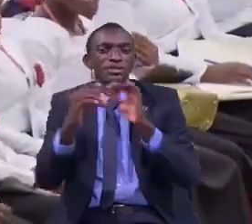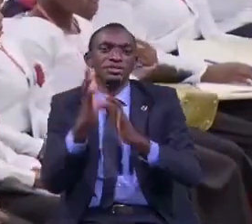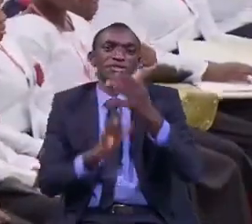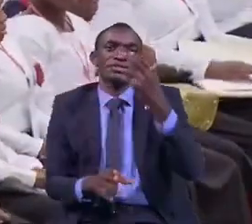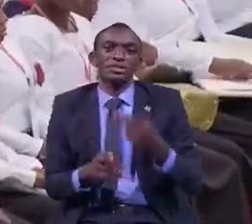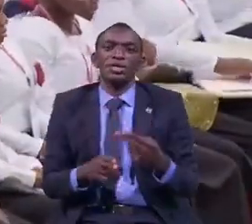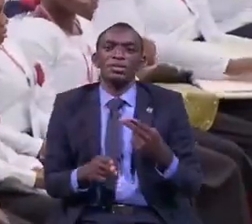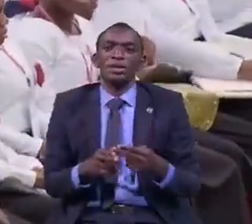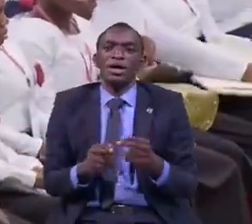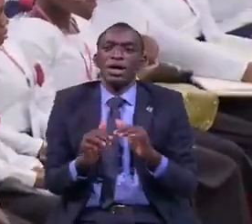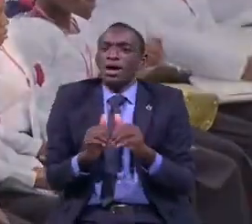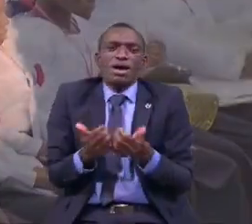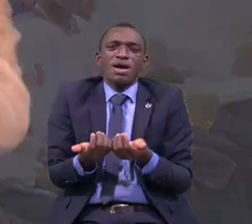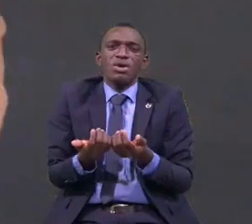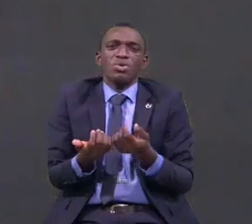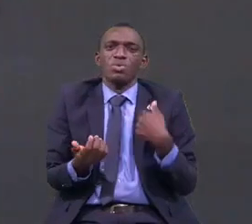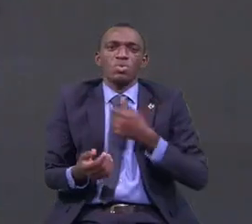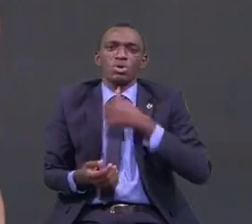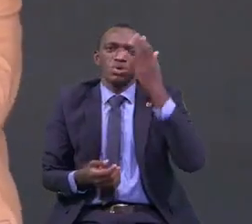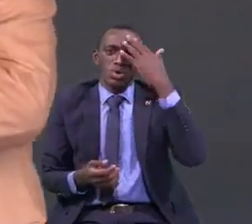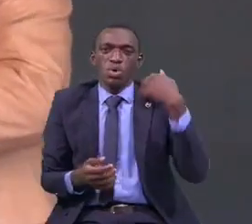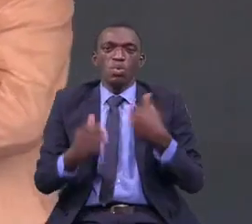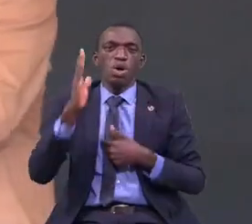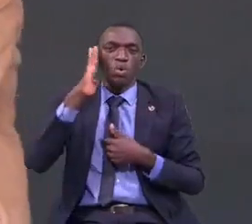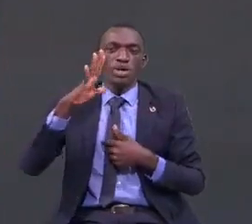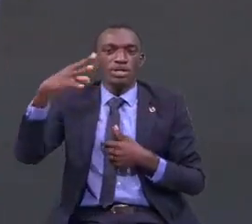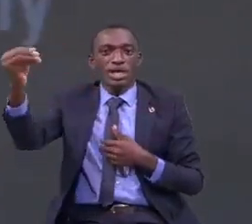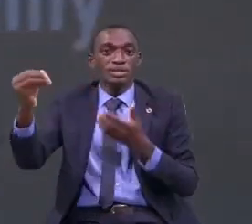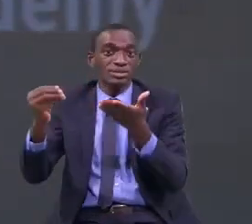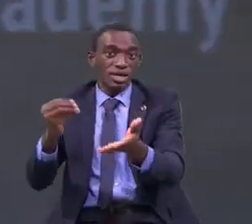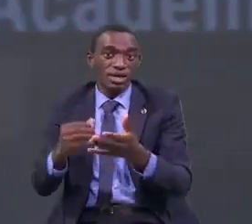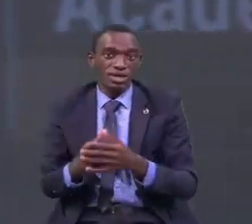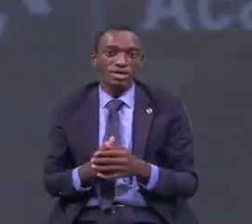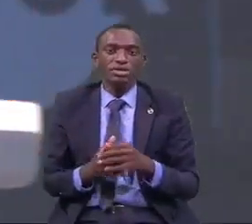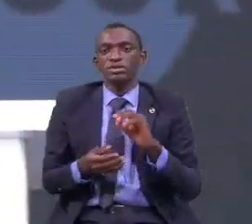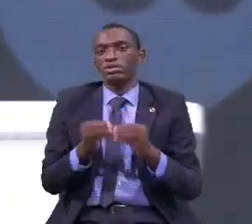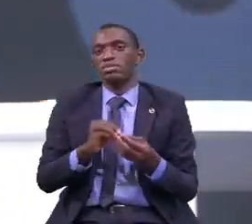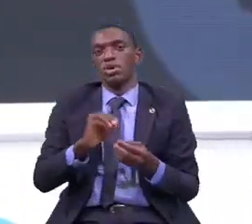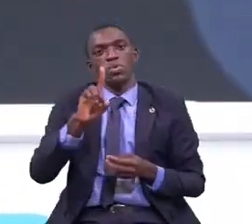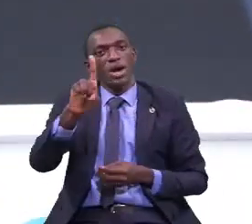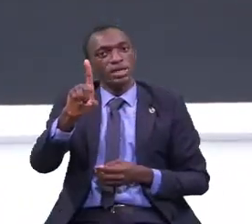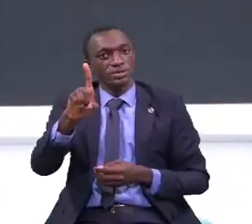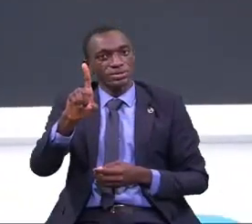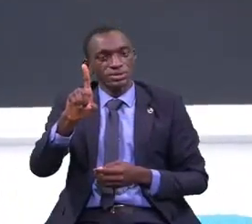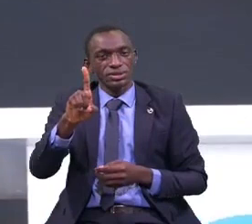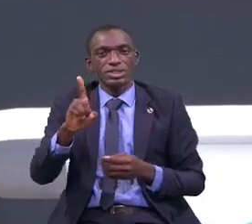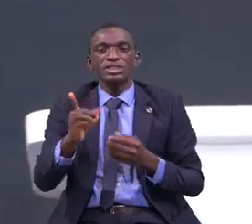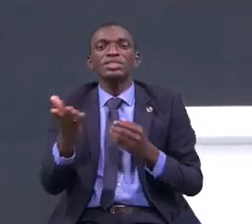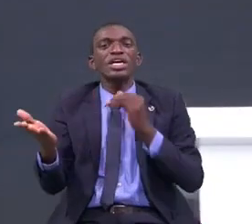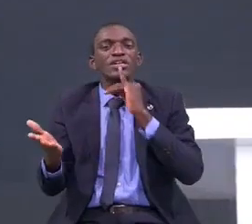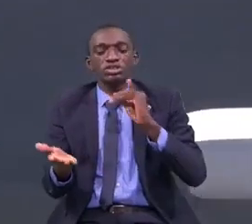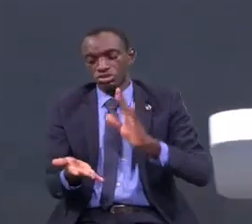How do we know we're going to get there? Number one, there's a glorious